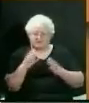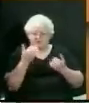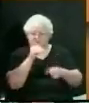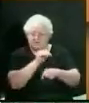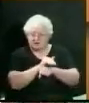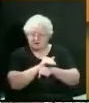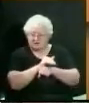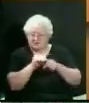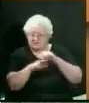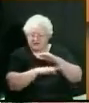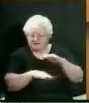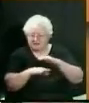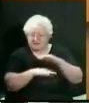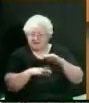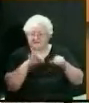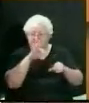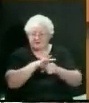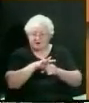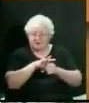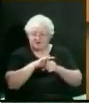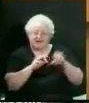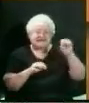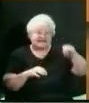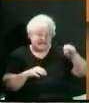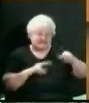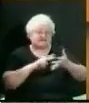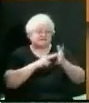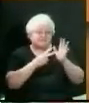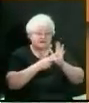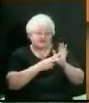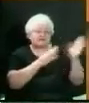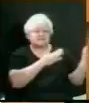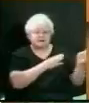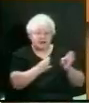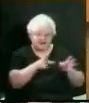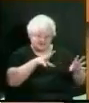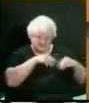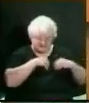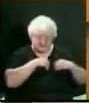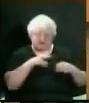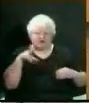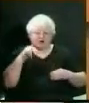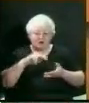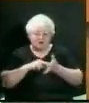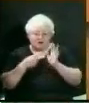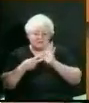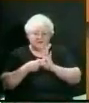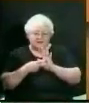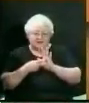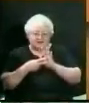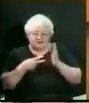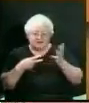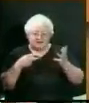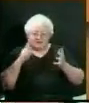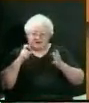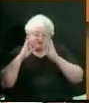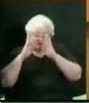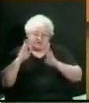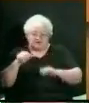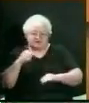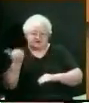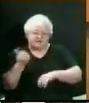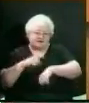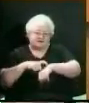would just basically be, if we vote, a yes vote means it's operative, no vote means that it would need to be addressed at another date? Yes,